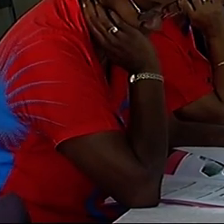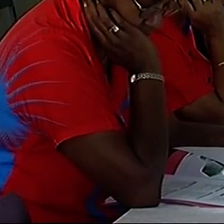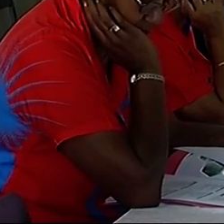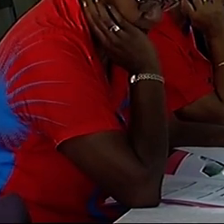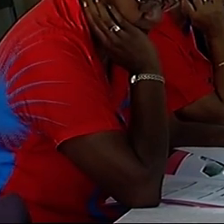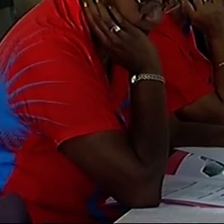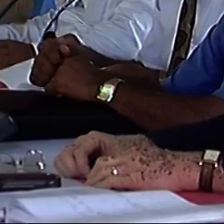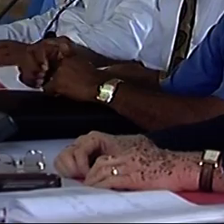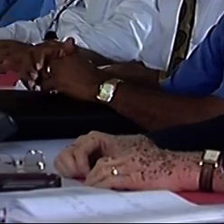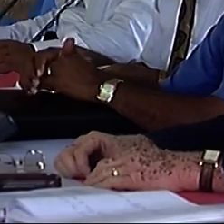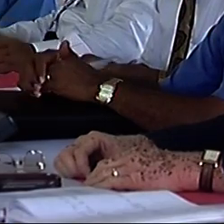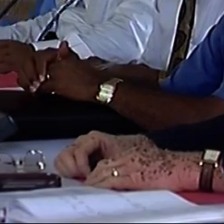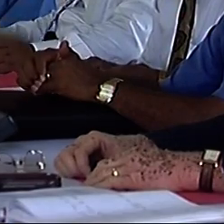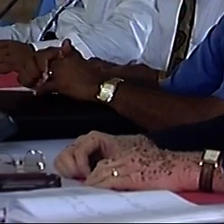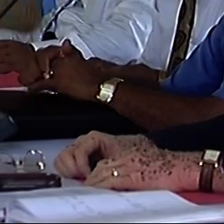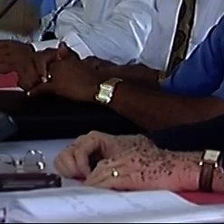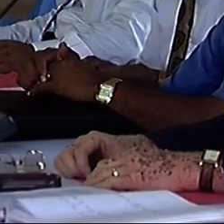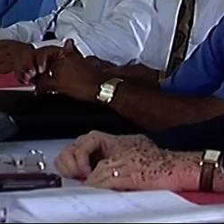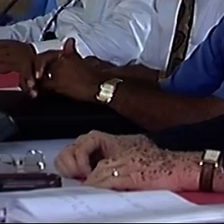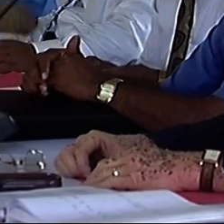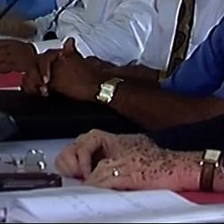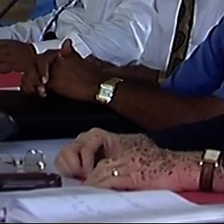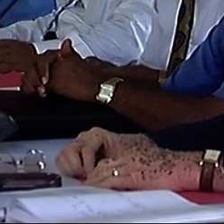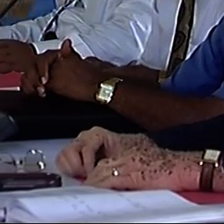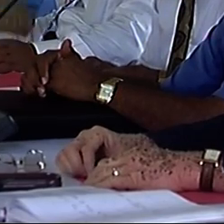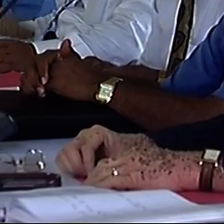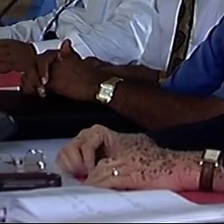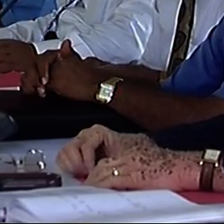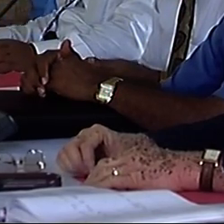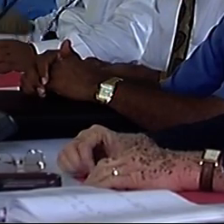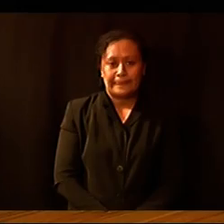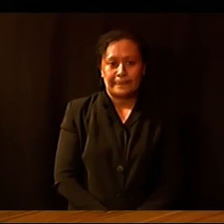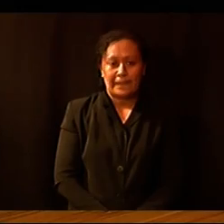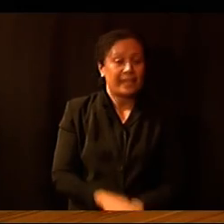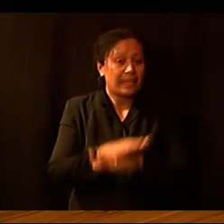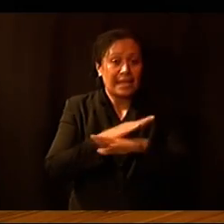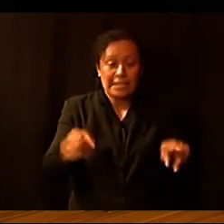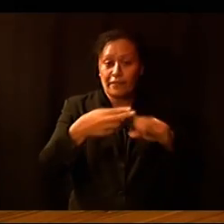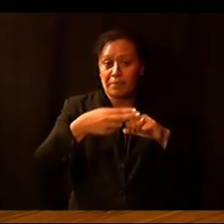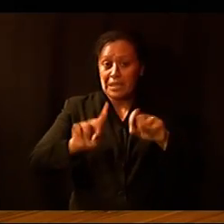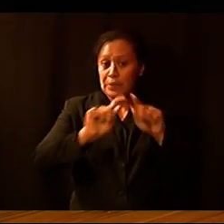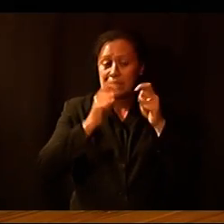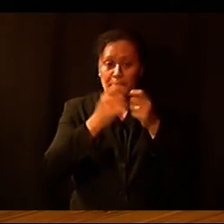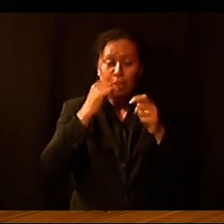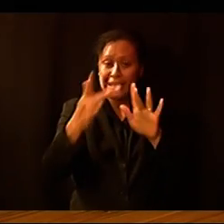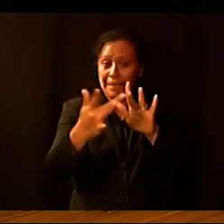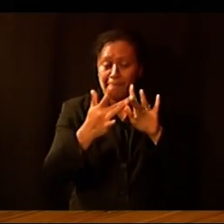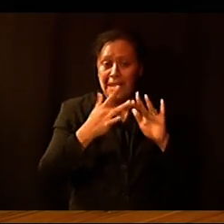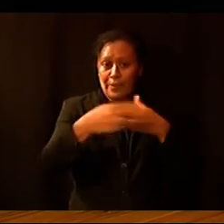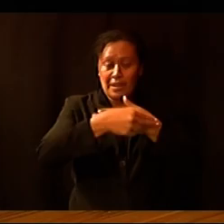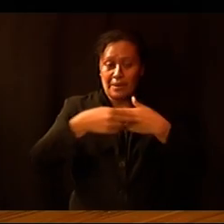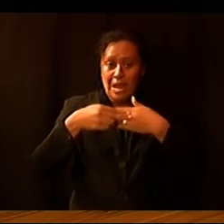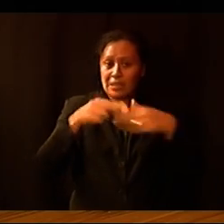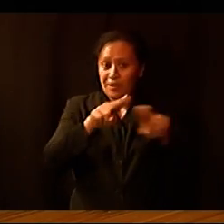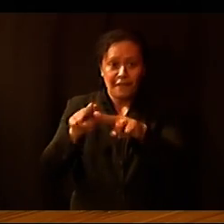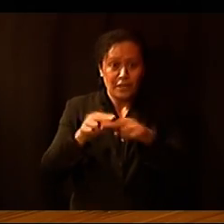the church and government to bring back the important agricultural school. And that's it from the news team. You can email